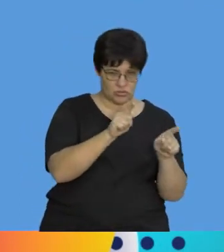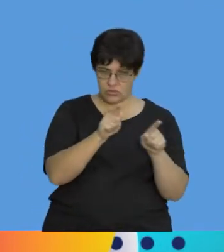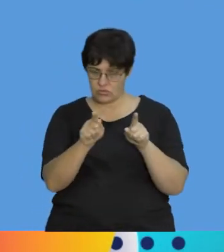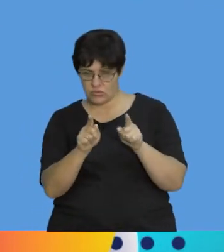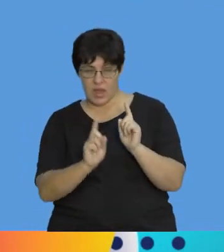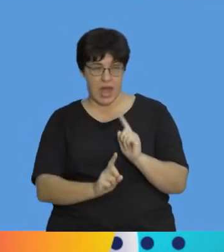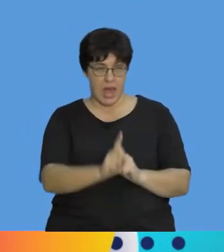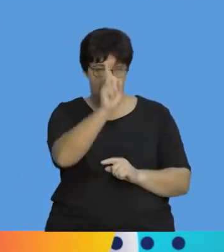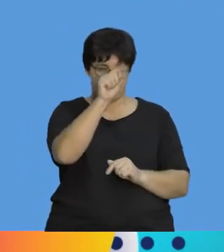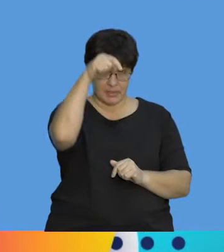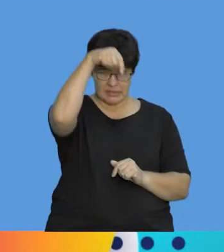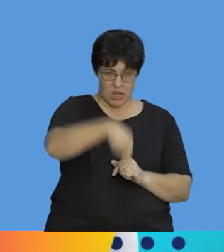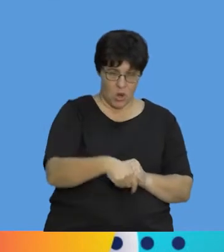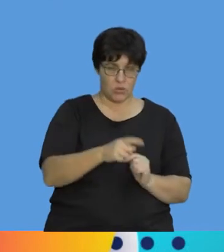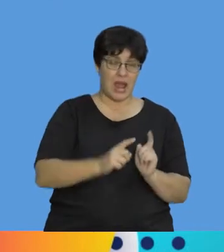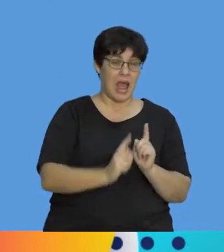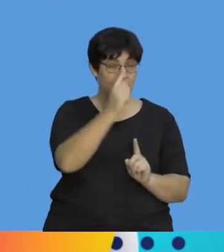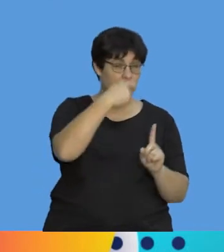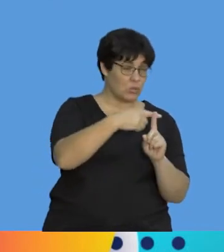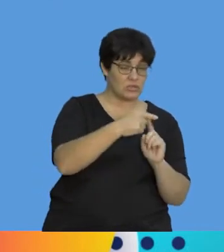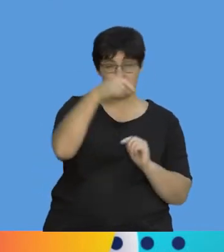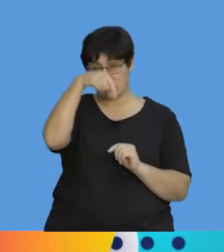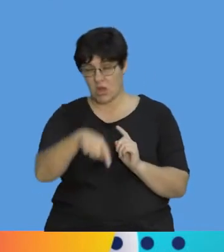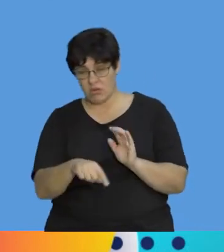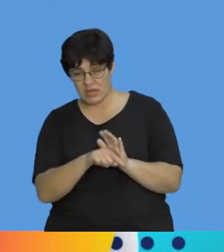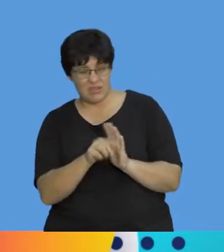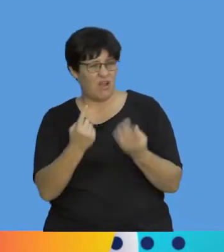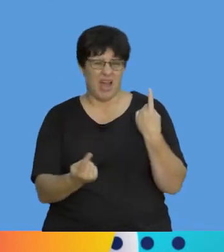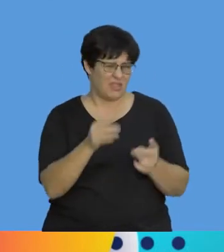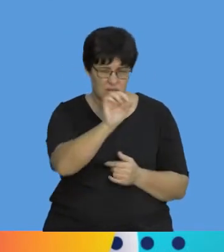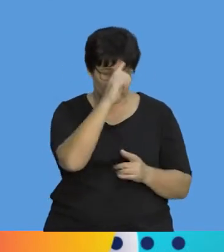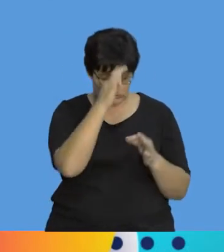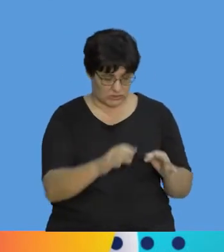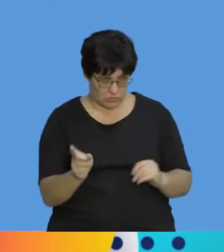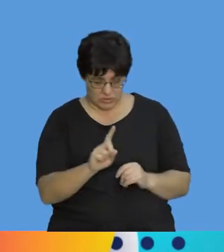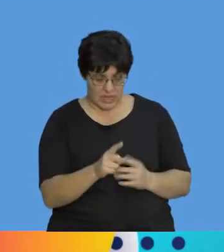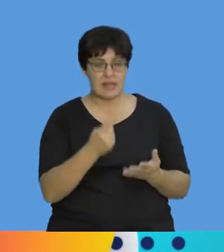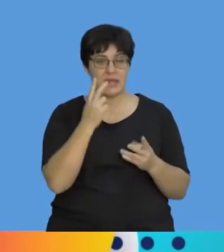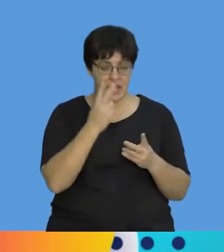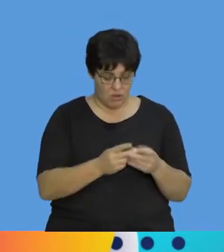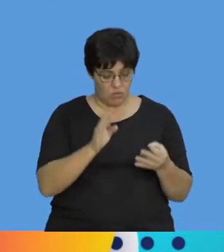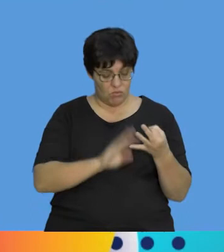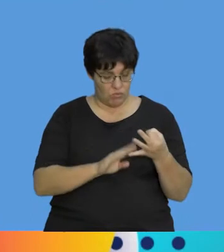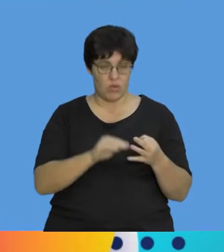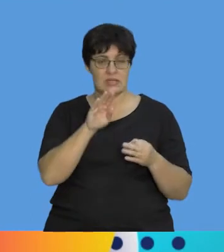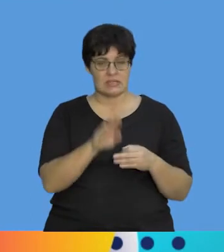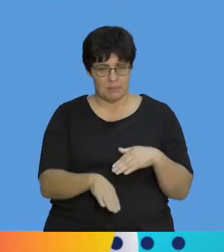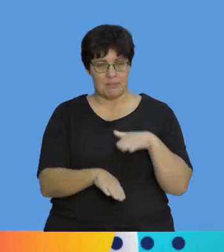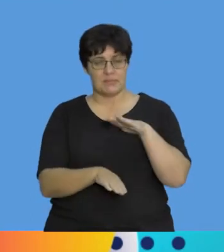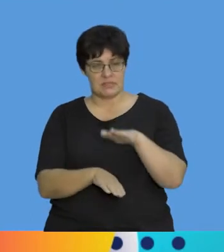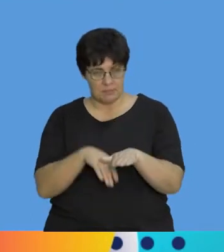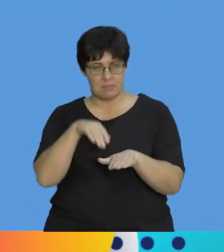we've decided as our signed convention, and then working through it step by step. Your questions